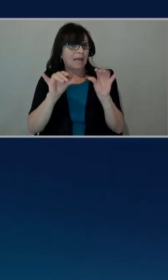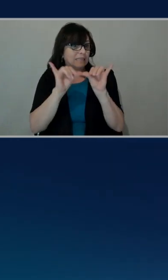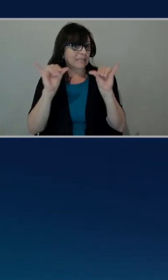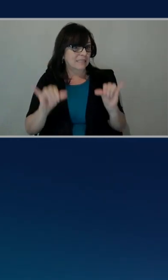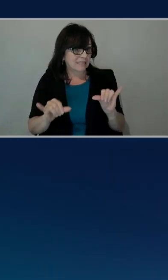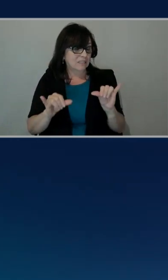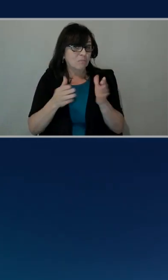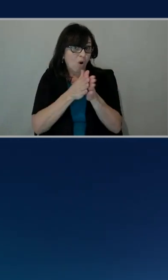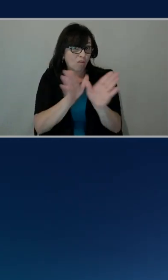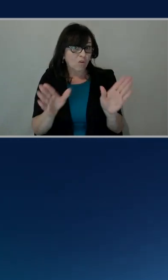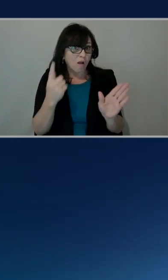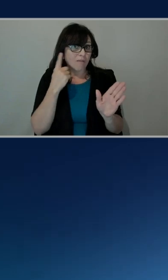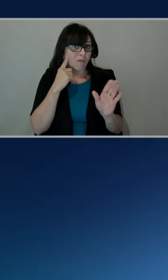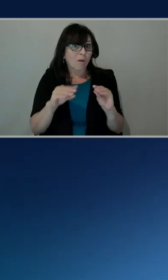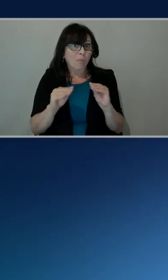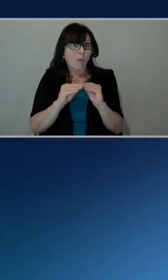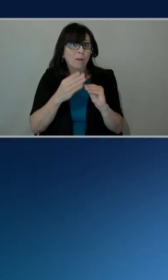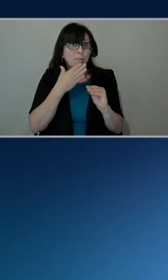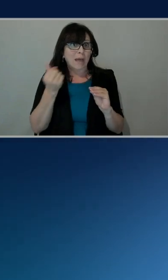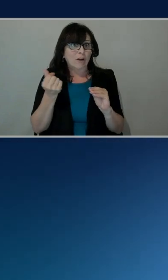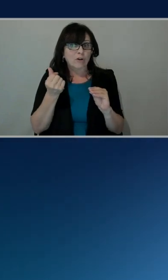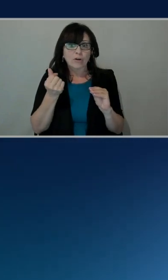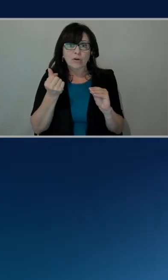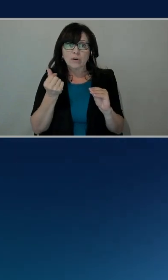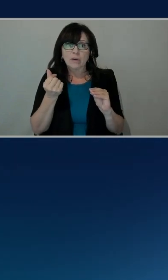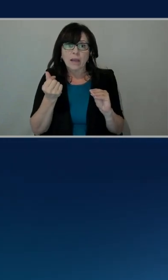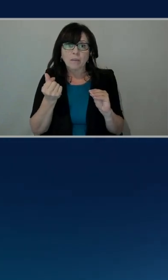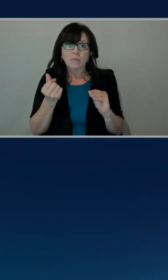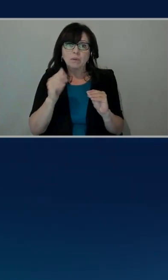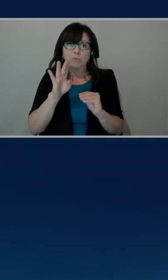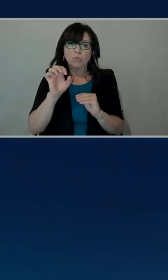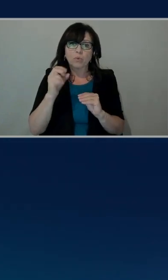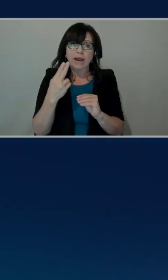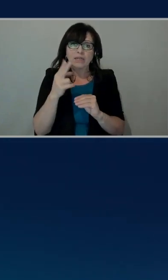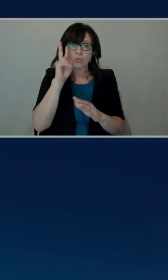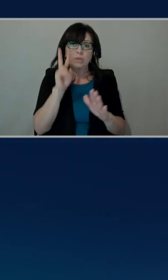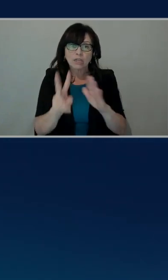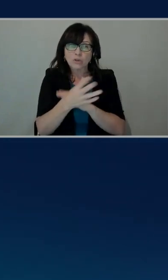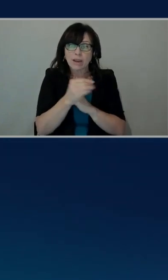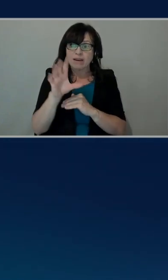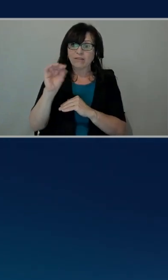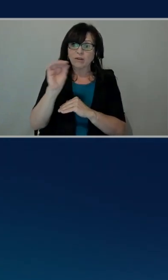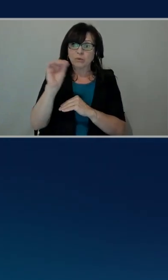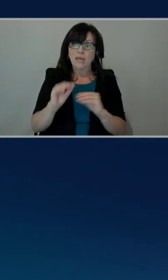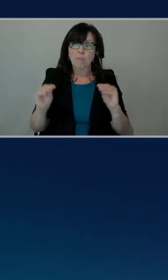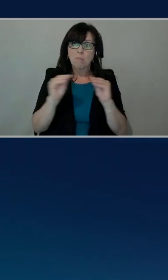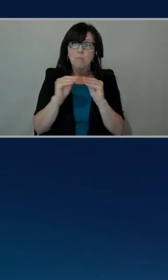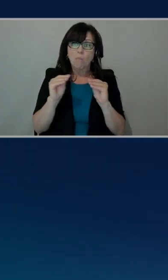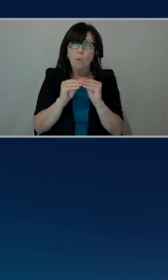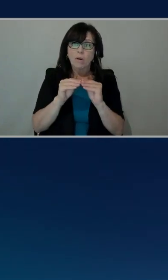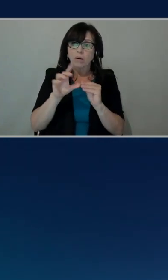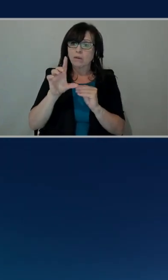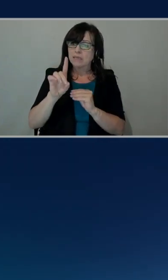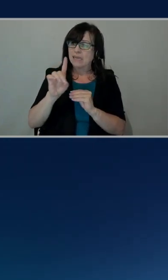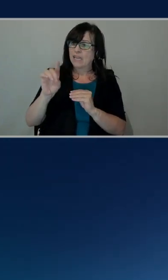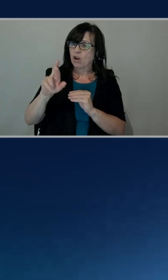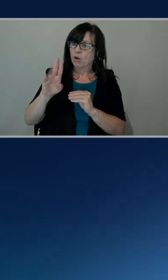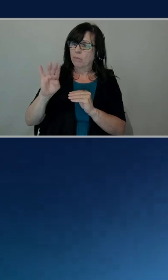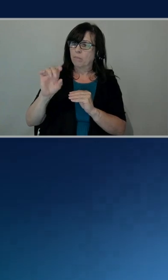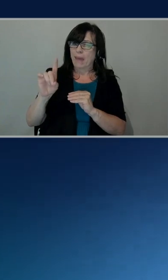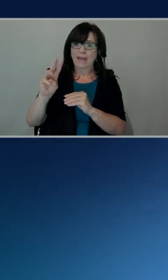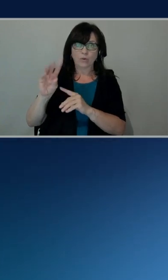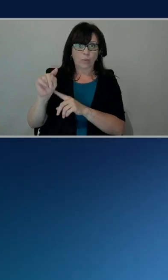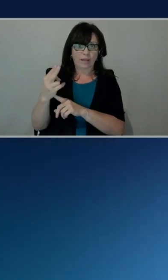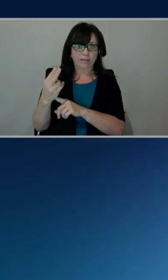For example, much better branch predictor and 50% more DDR bandwidth too. Yeah, good call. Combined. Interesting. Yeah, so Graviton 3 was the